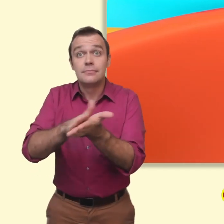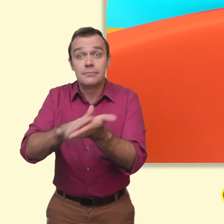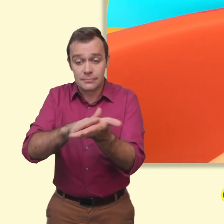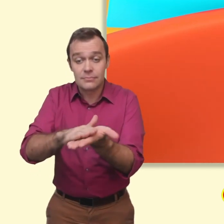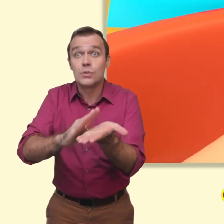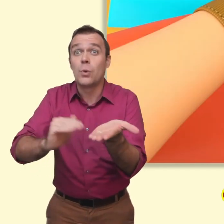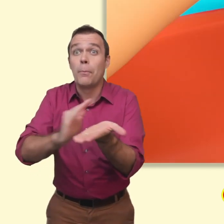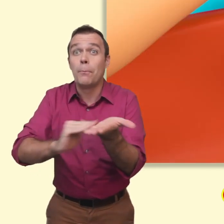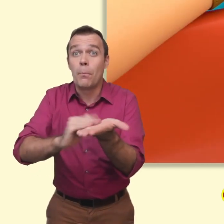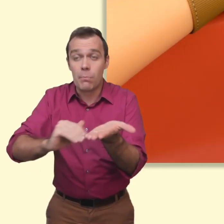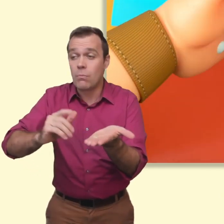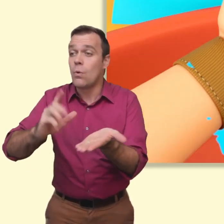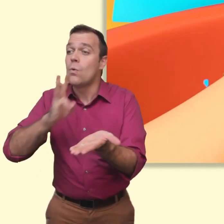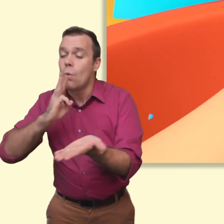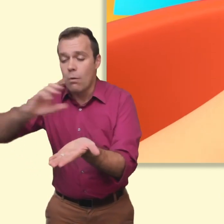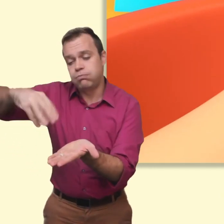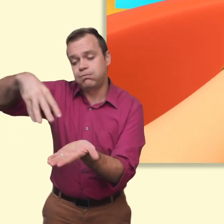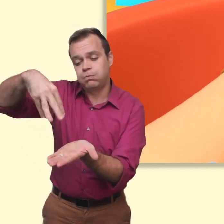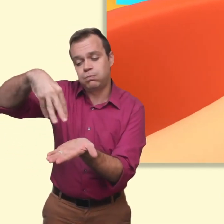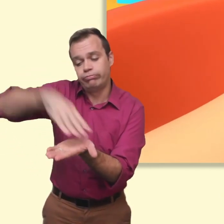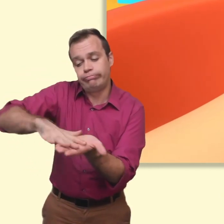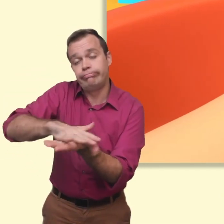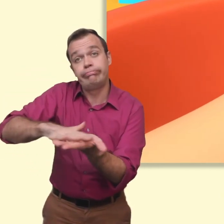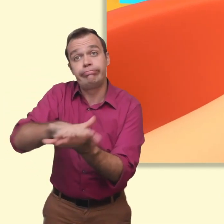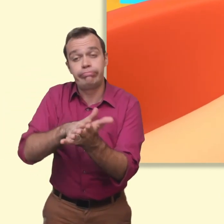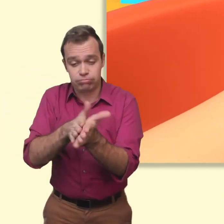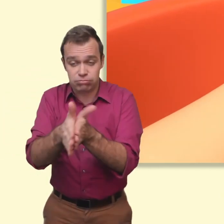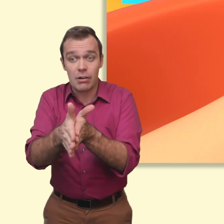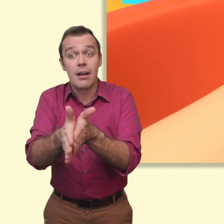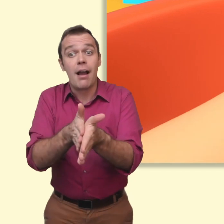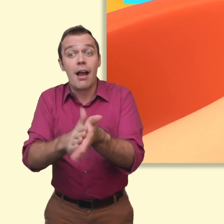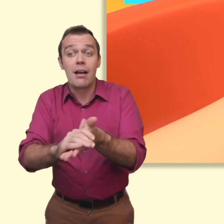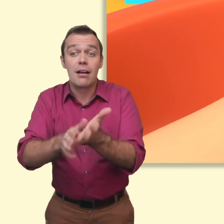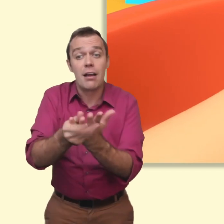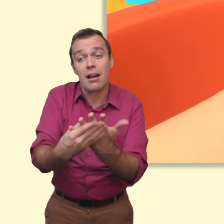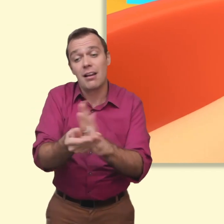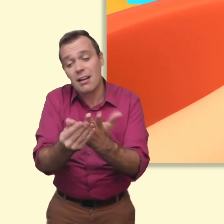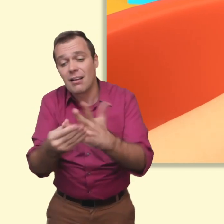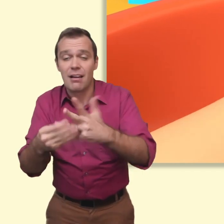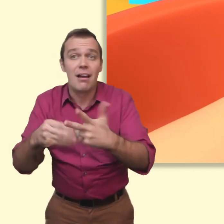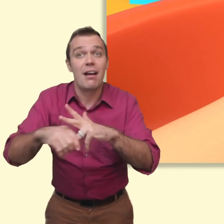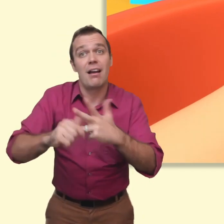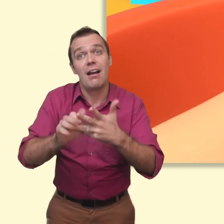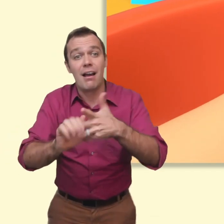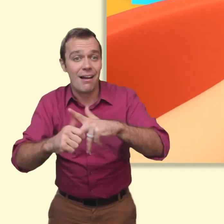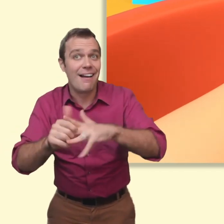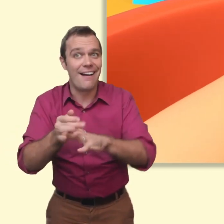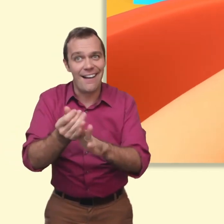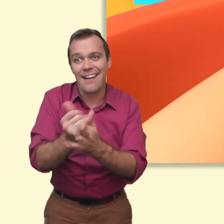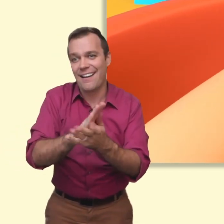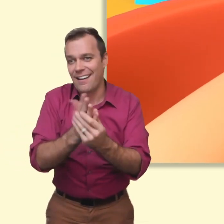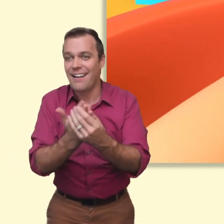Grab the soap and rinse water on your hands. Rub your hands and fingers all around.